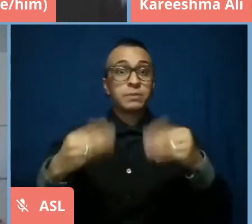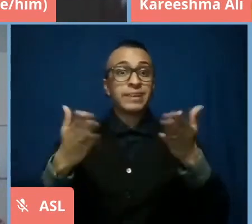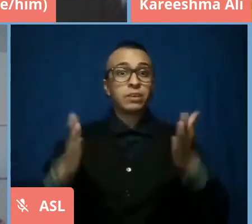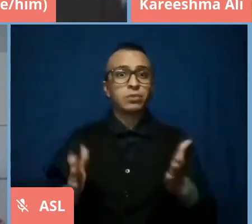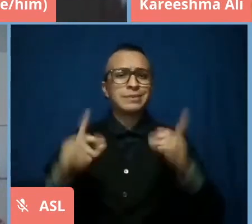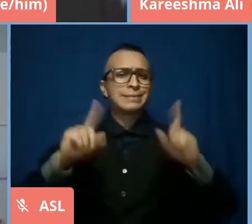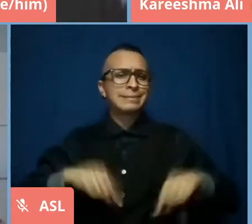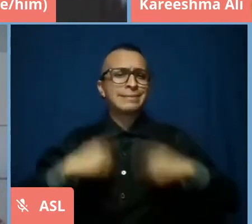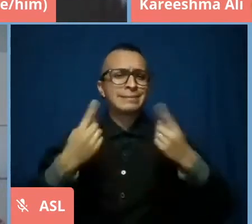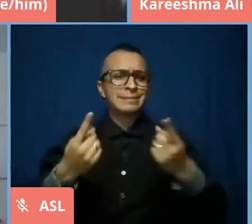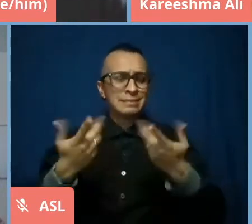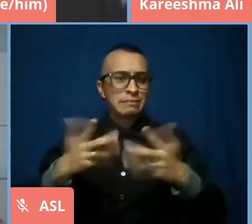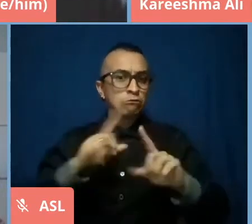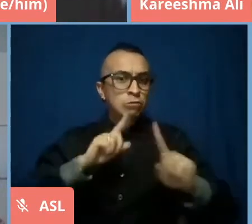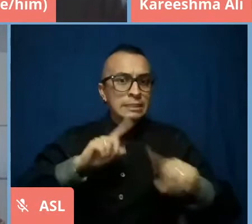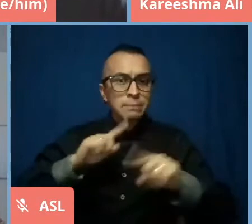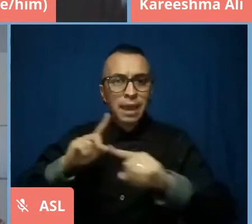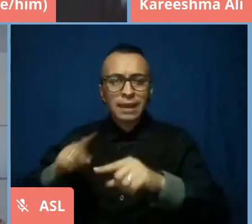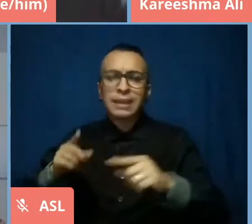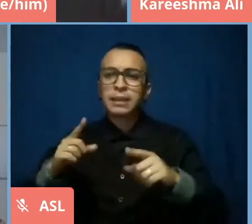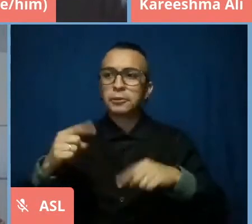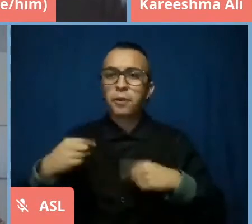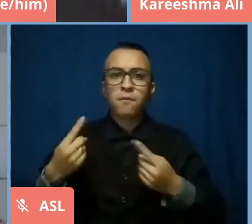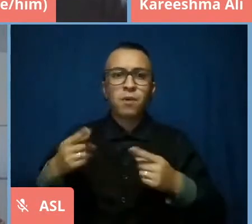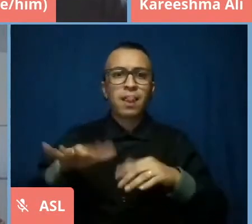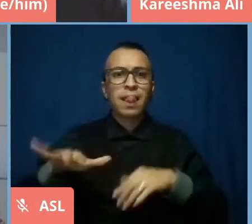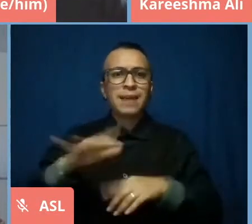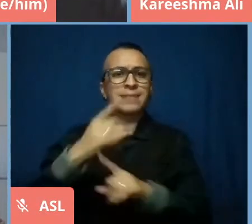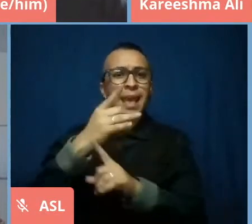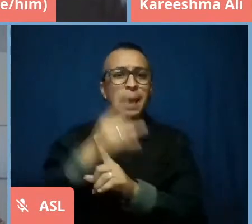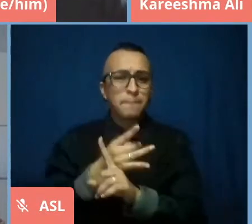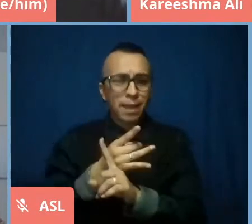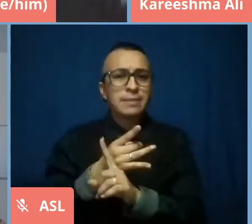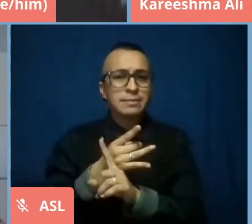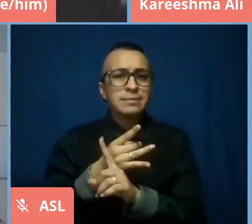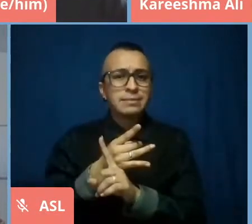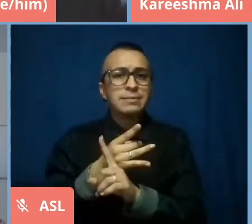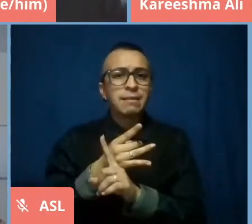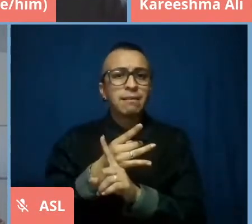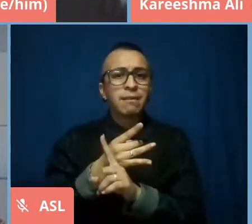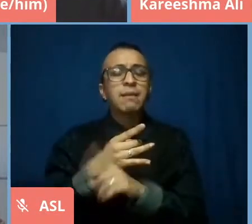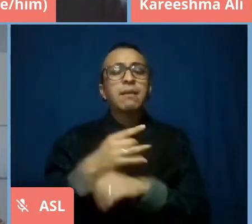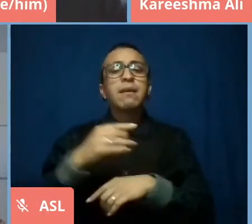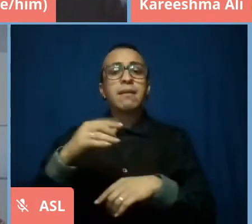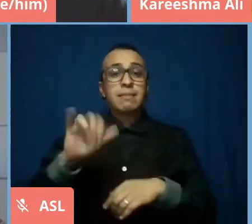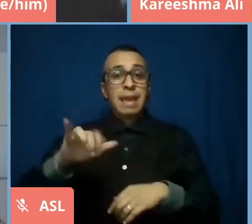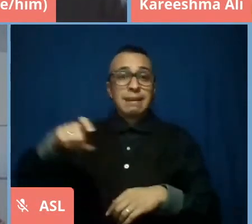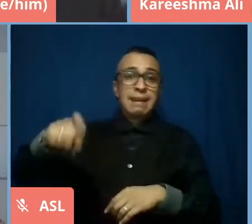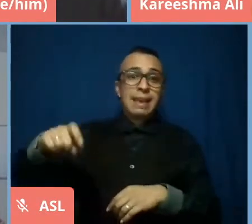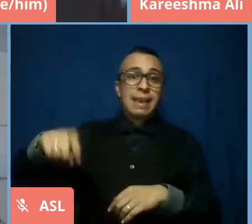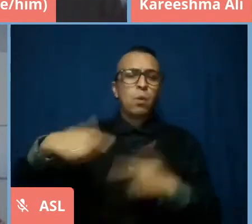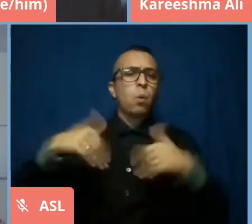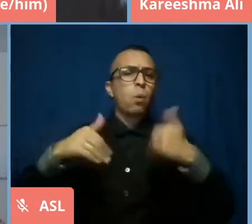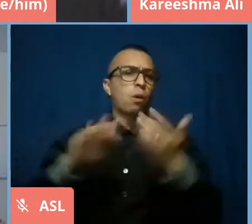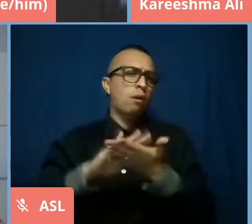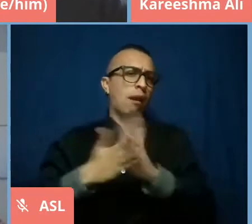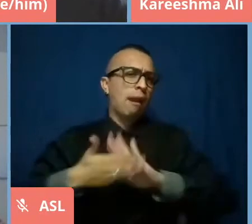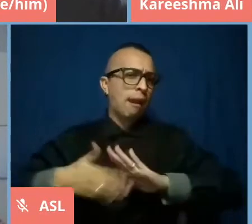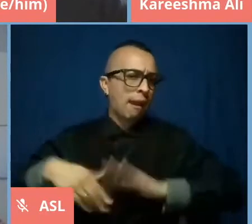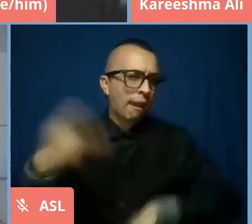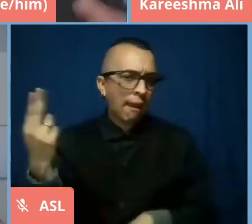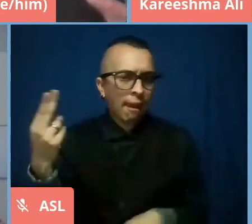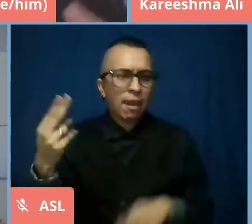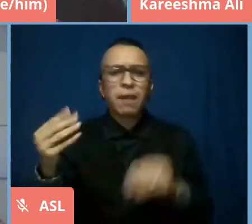been responding over the last 8 months, the need has accelerated for more